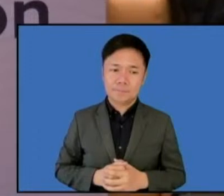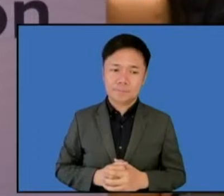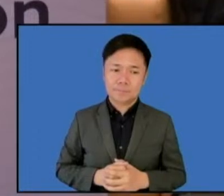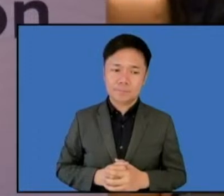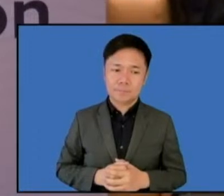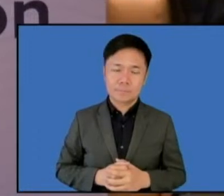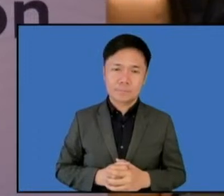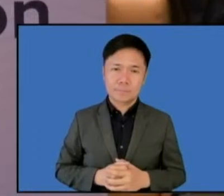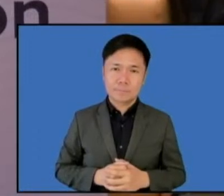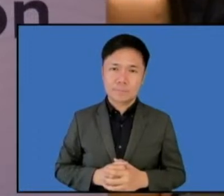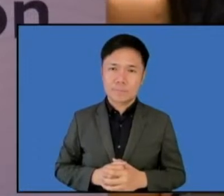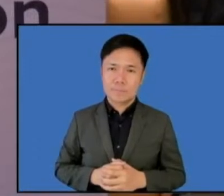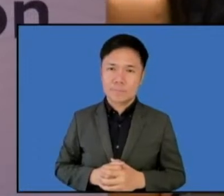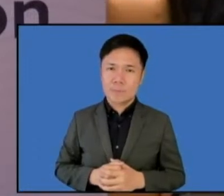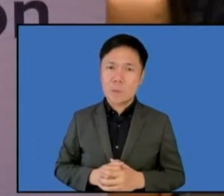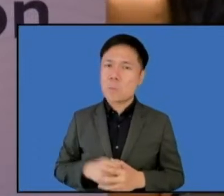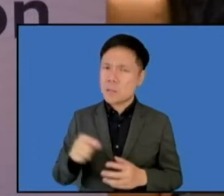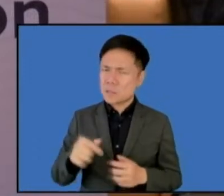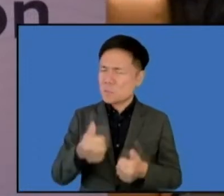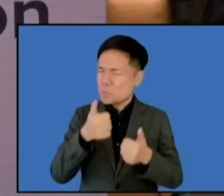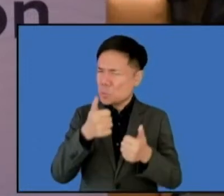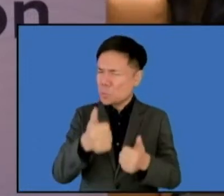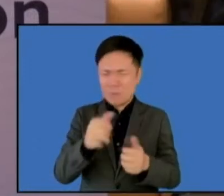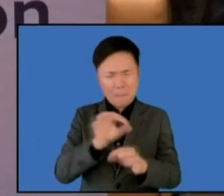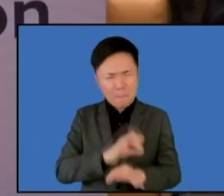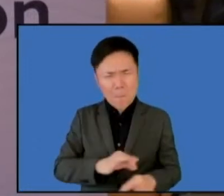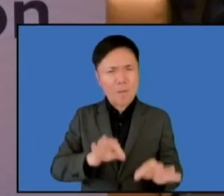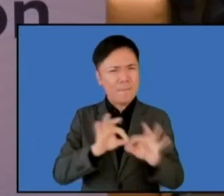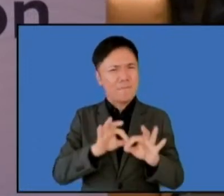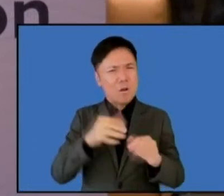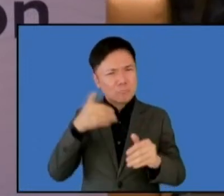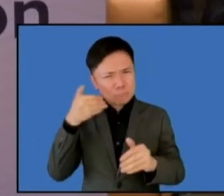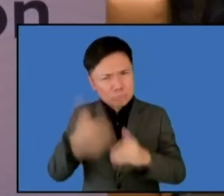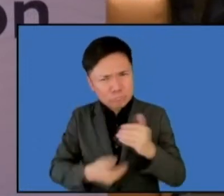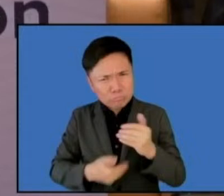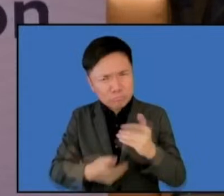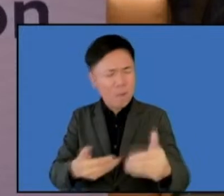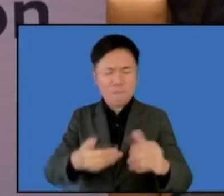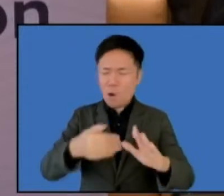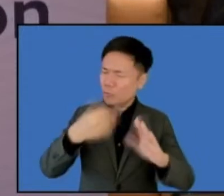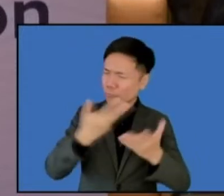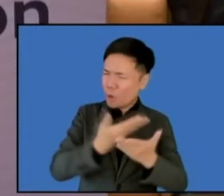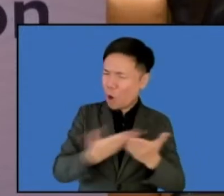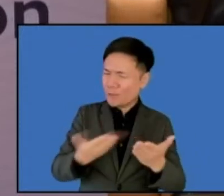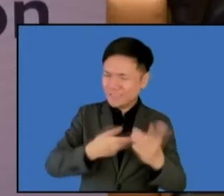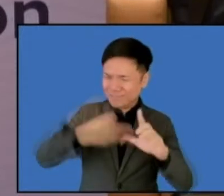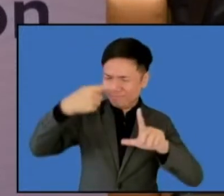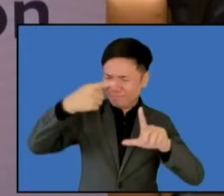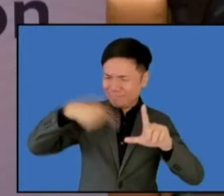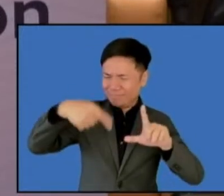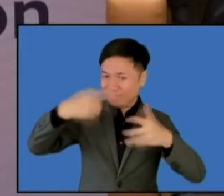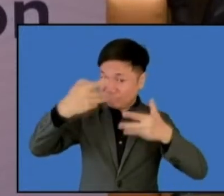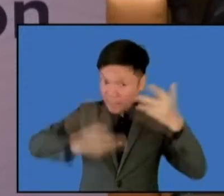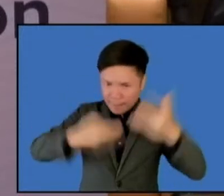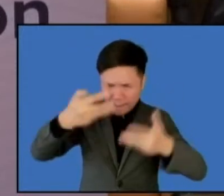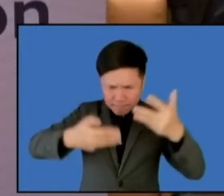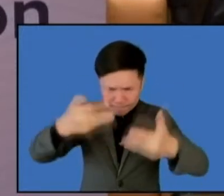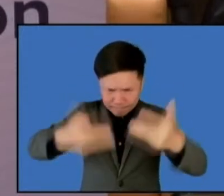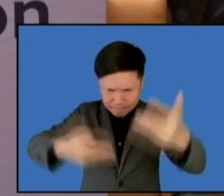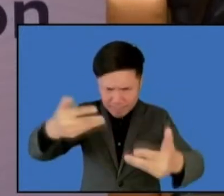impetus for data producers in countries to really look into the provision